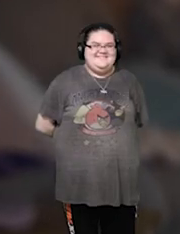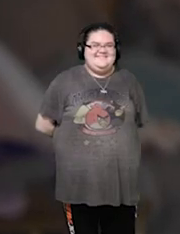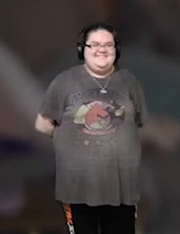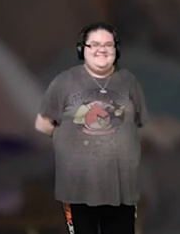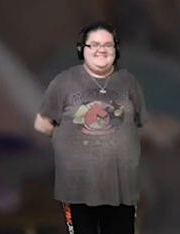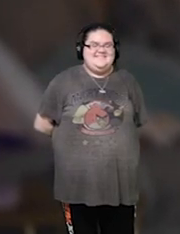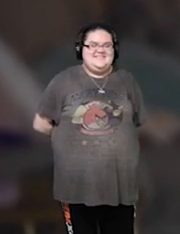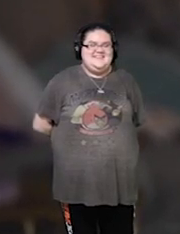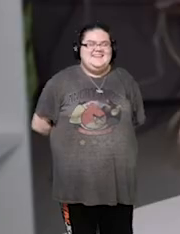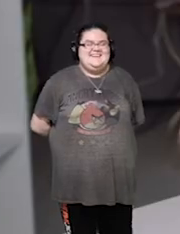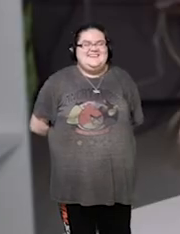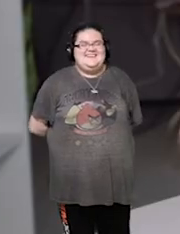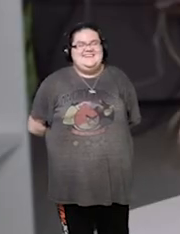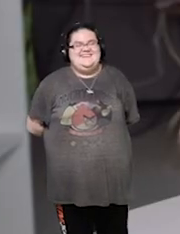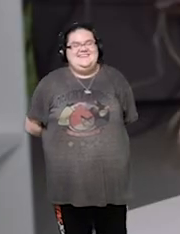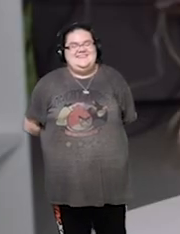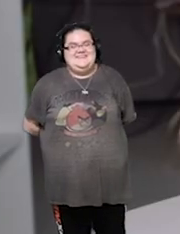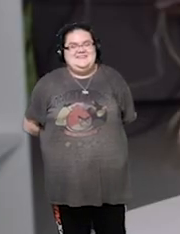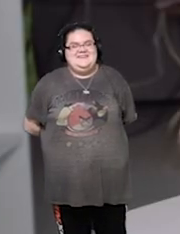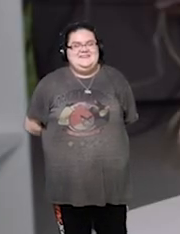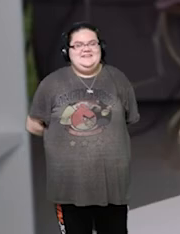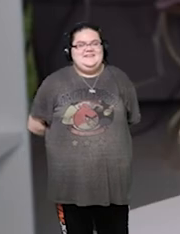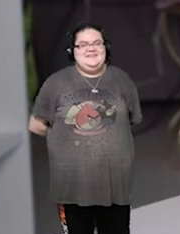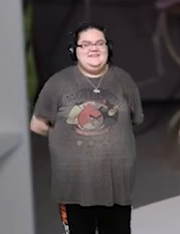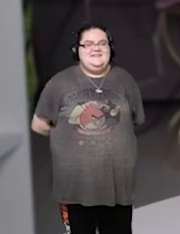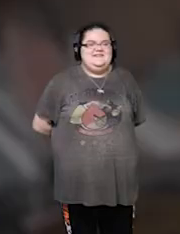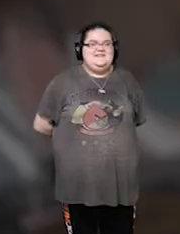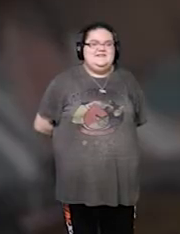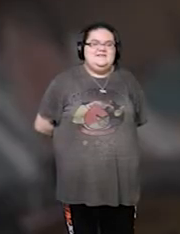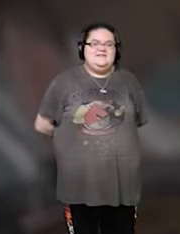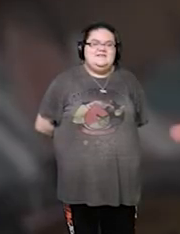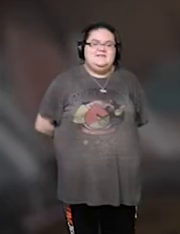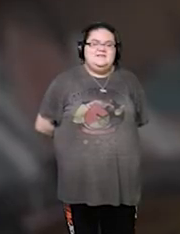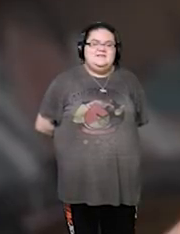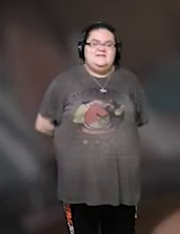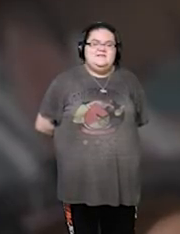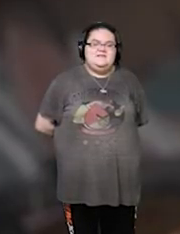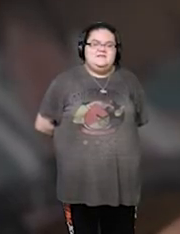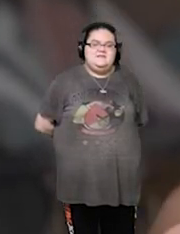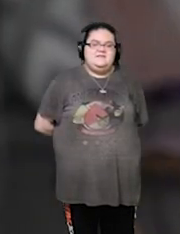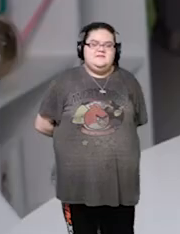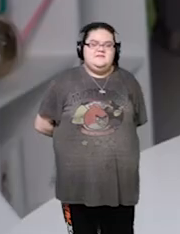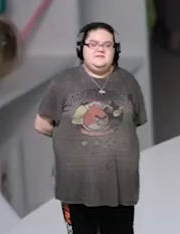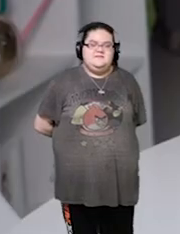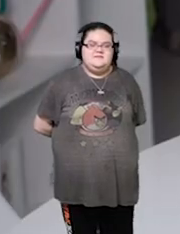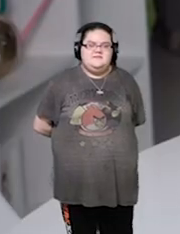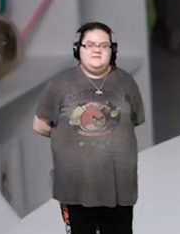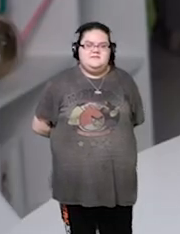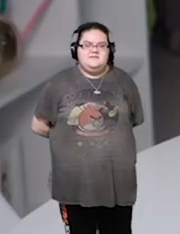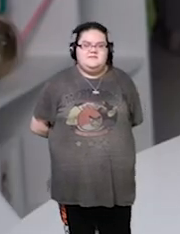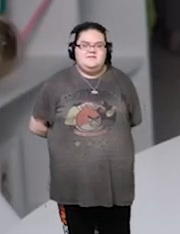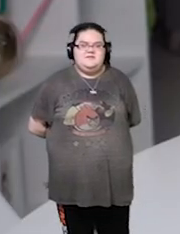got a whole thing in it as well. They got a bunda of a shoe on the shoe, look. Okay, let me just put it off a train.